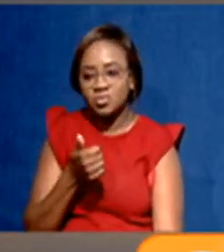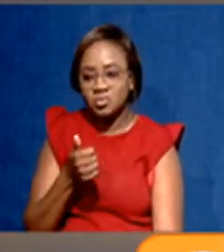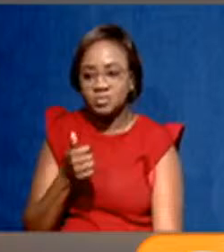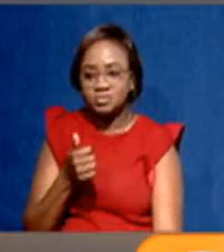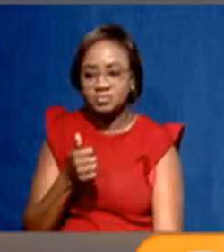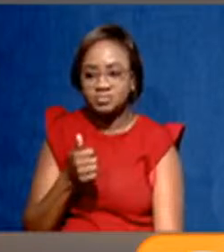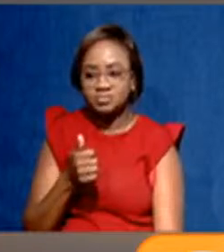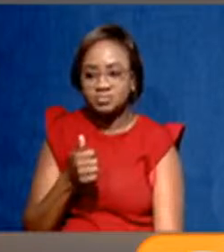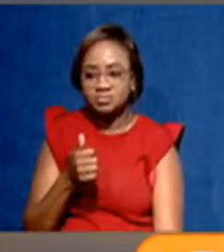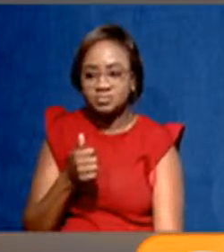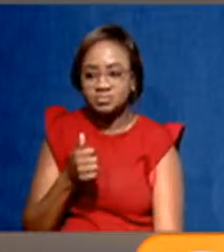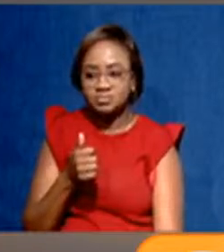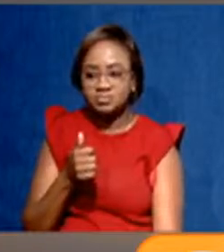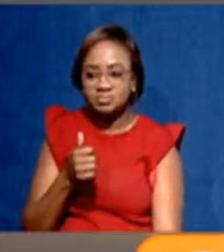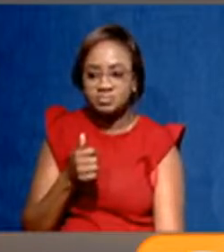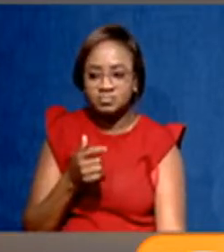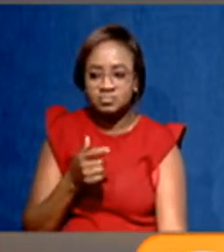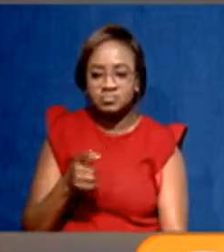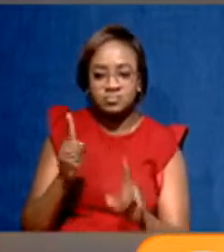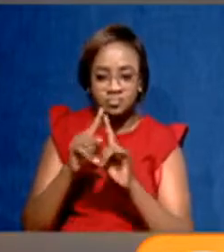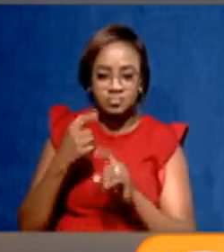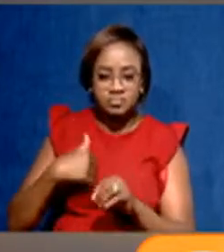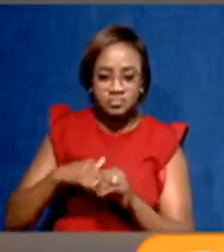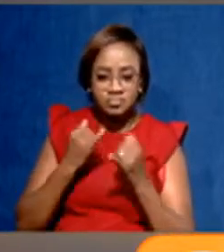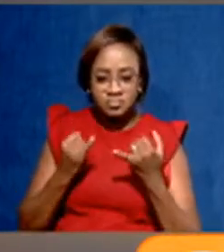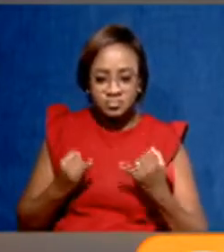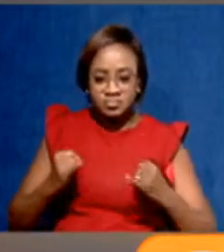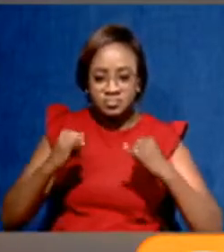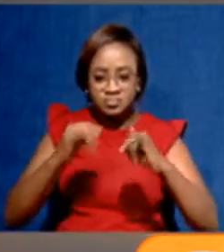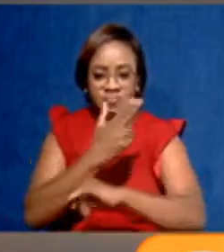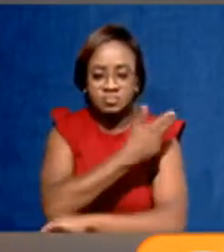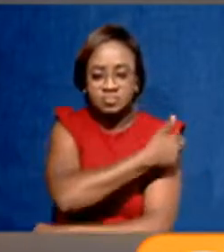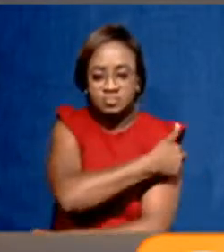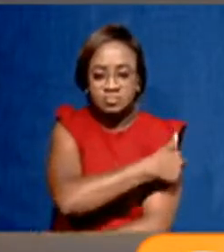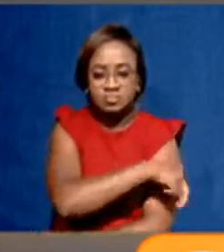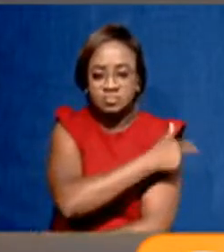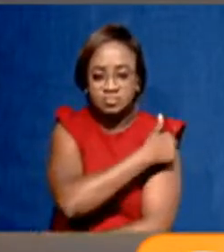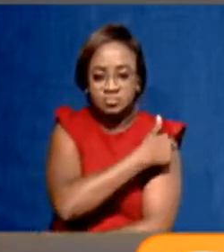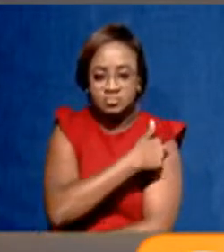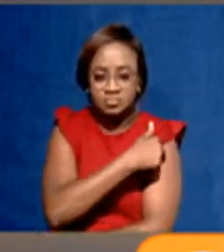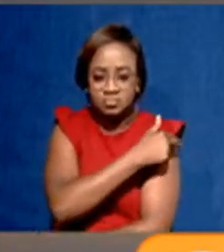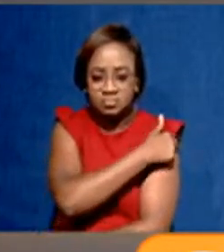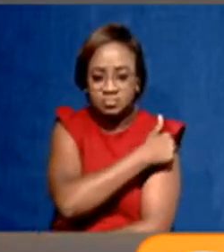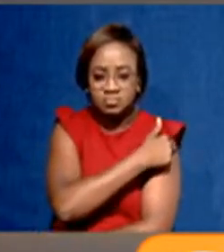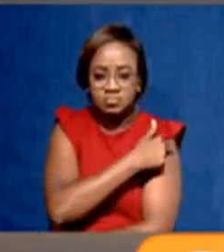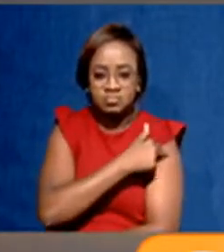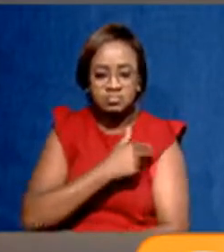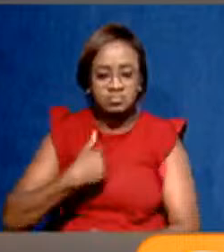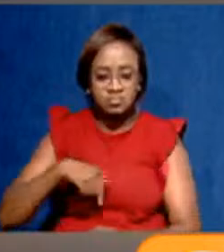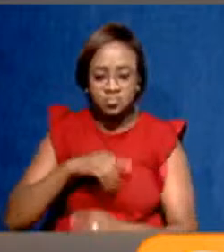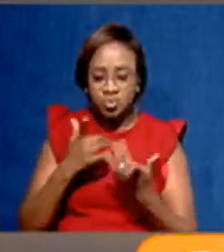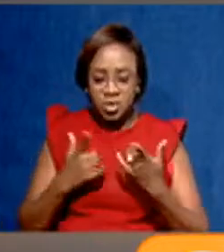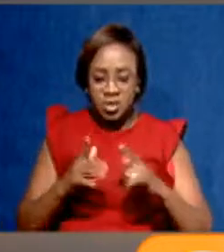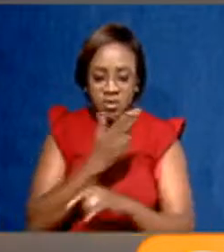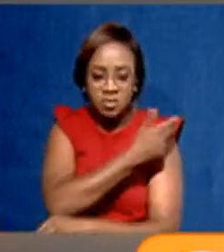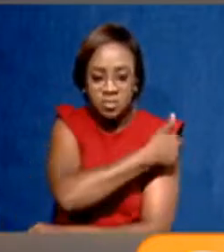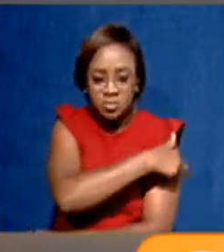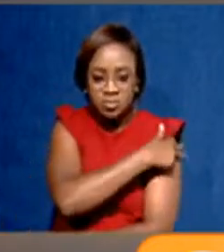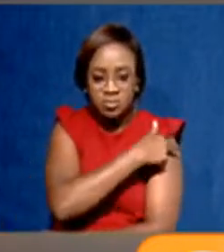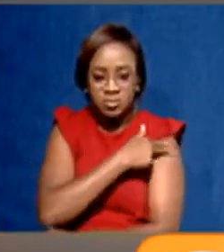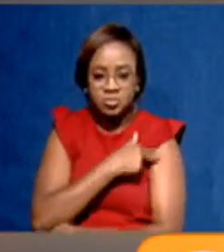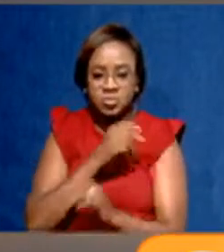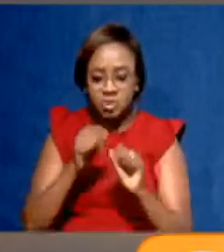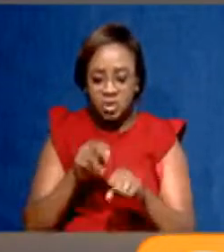we are implementing Facilities Improvement Fund, which is basically allowing hospitals to spend money at